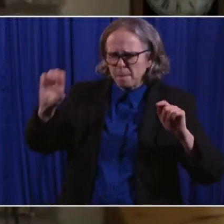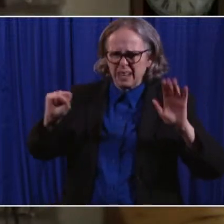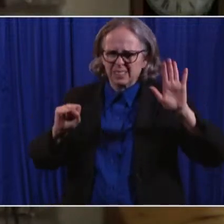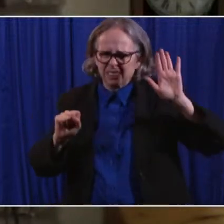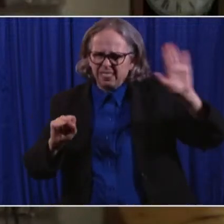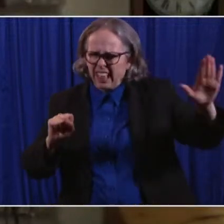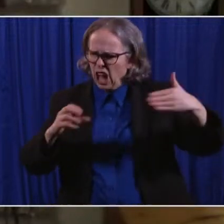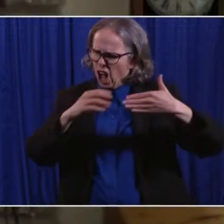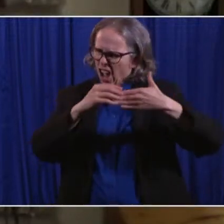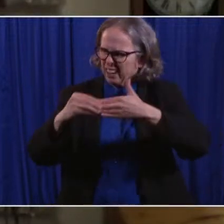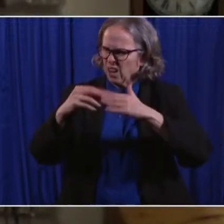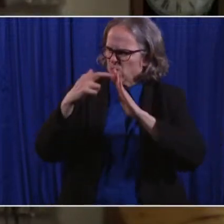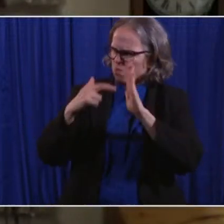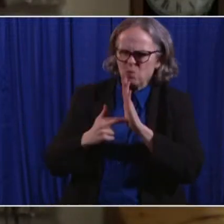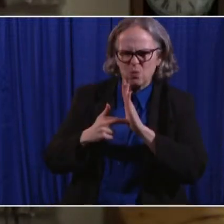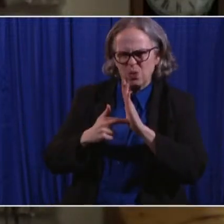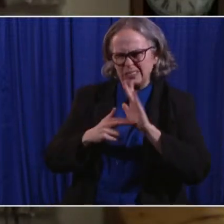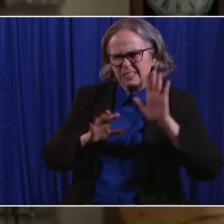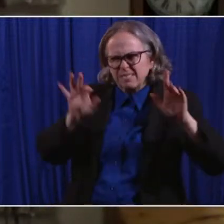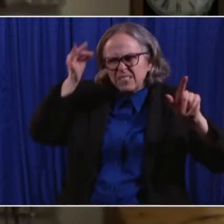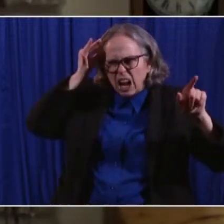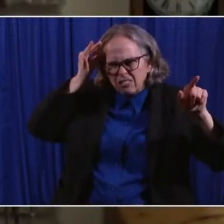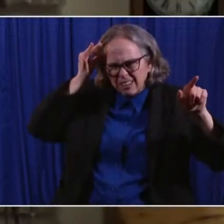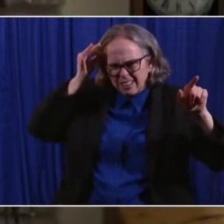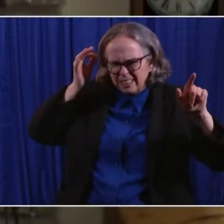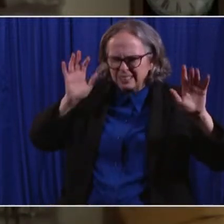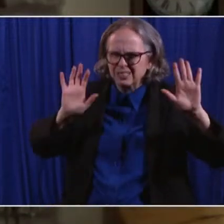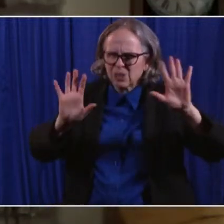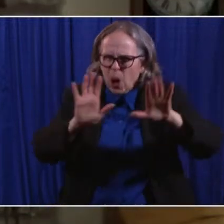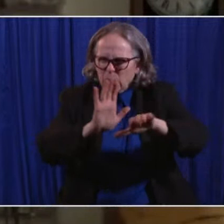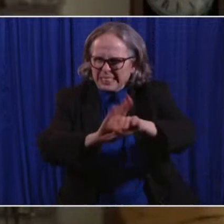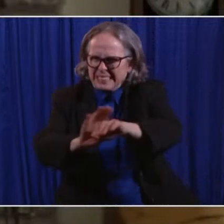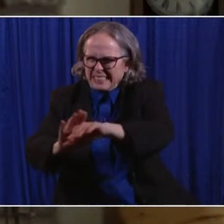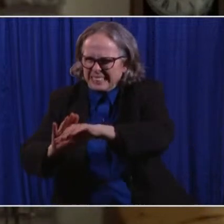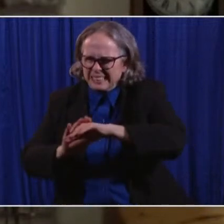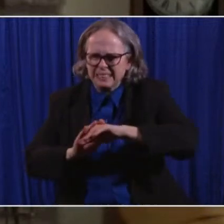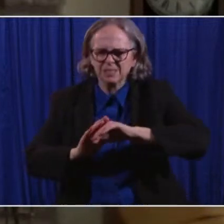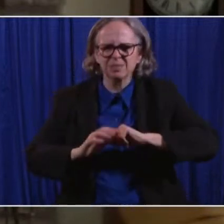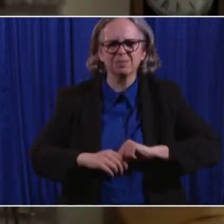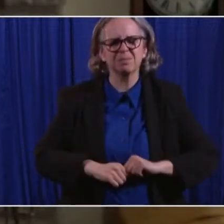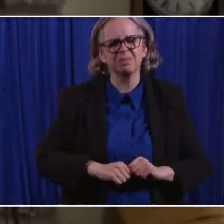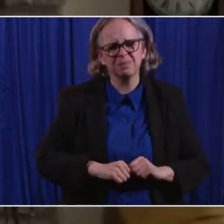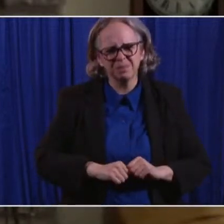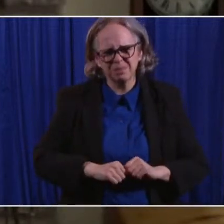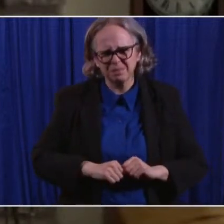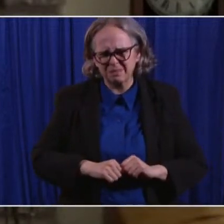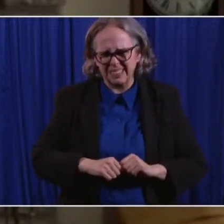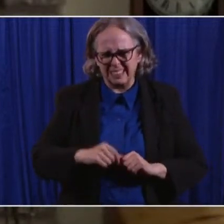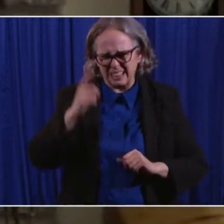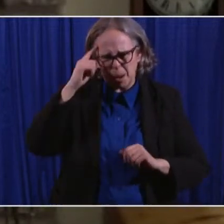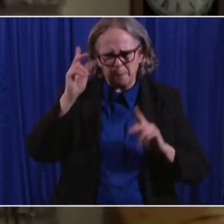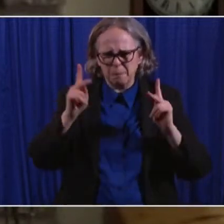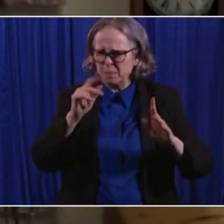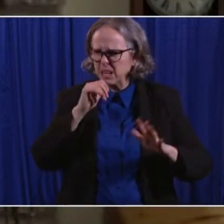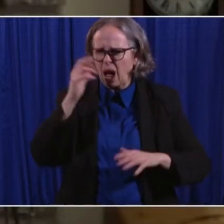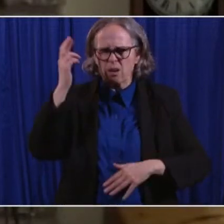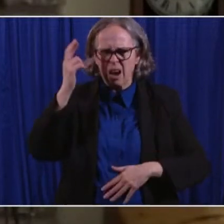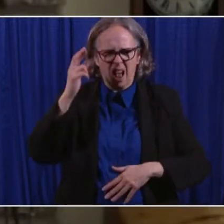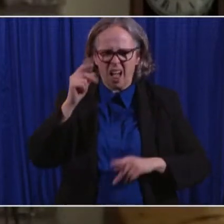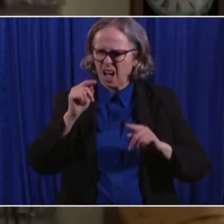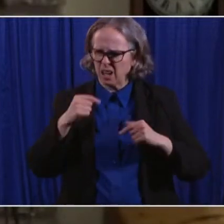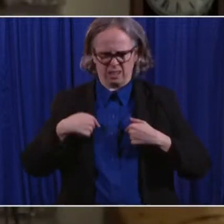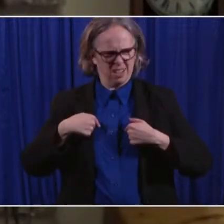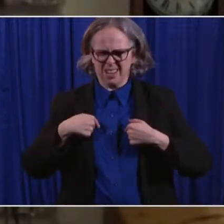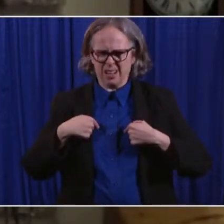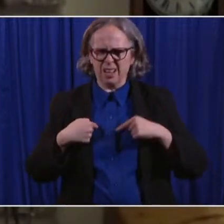missed during this time is how much the federal government is controlling through their regulations